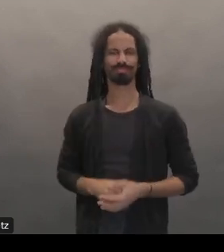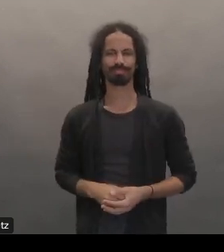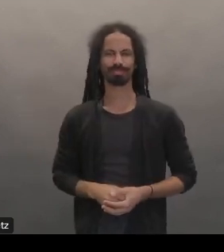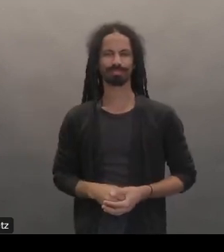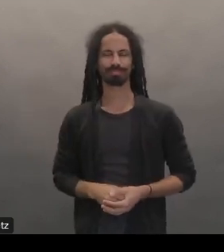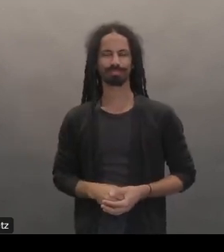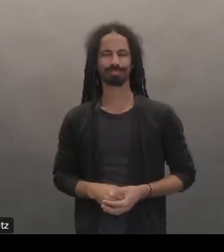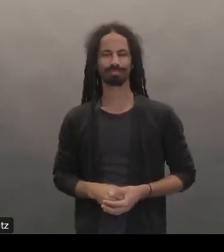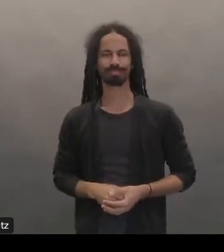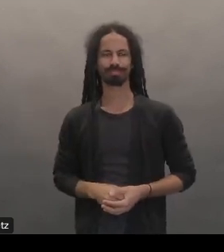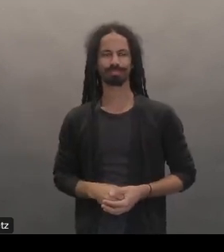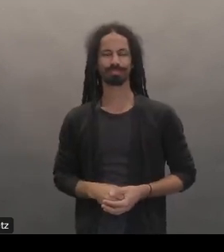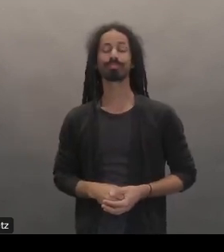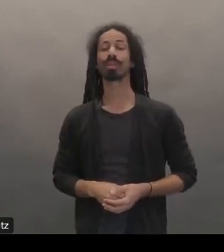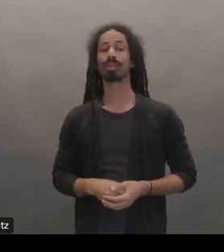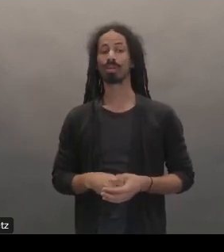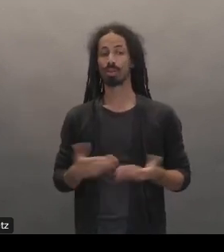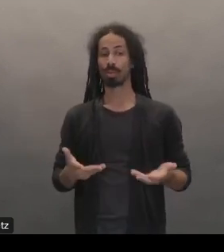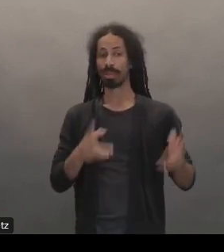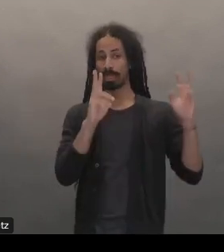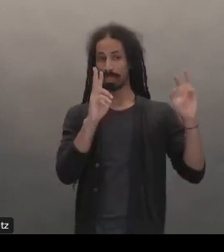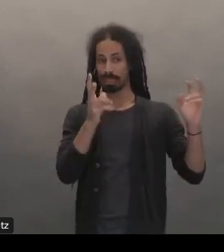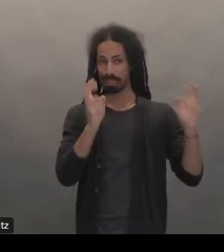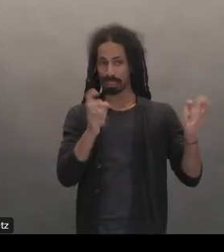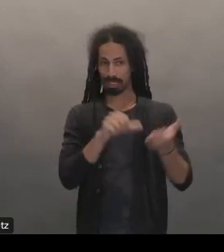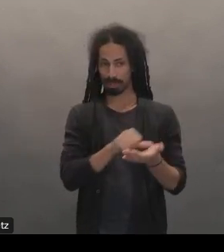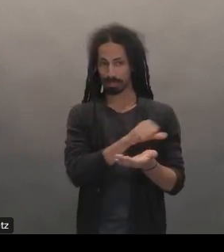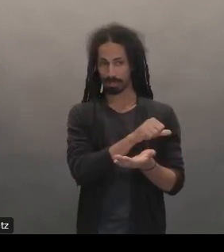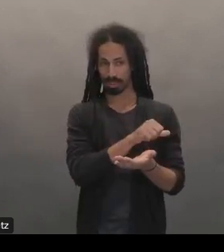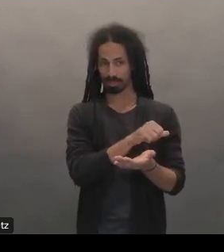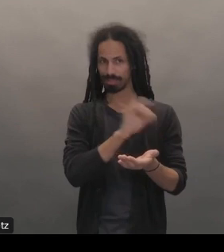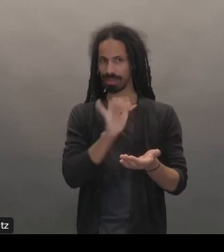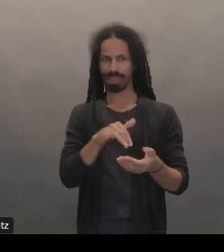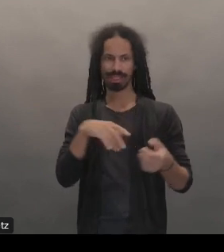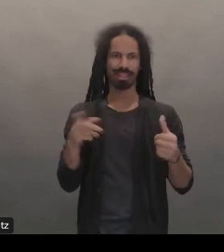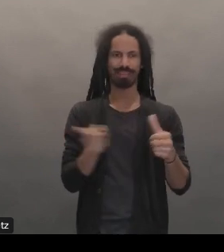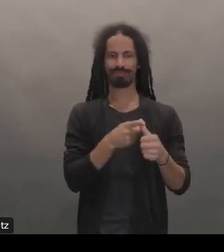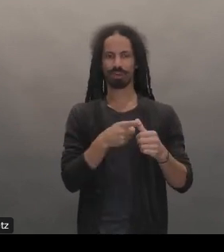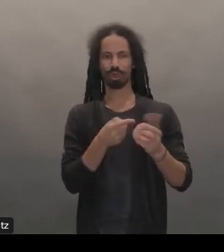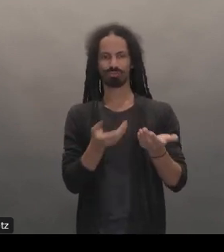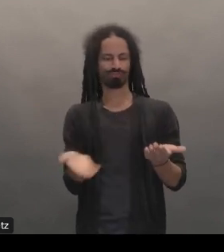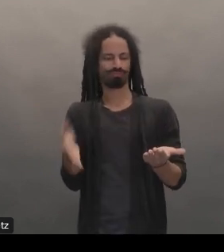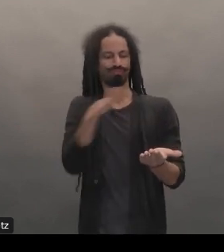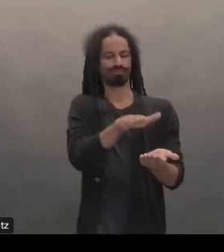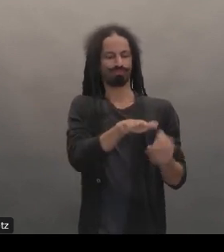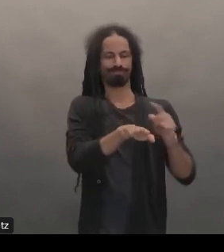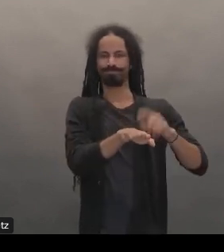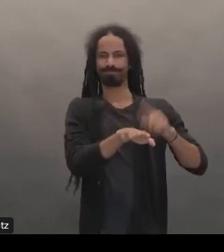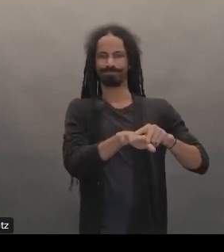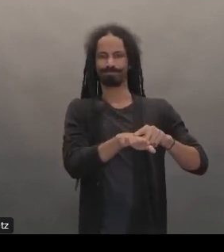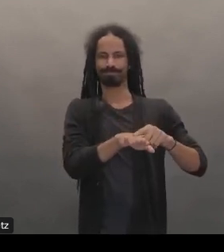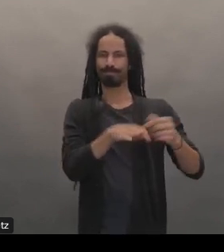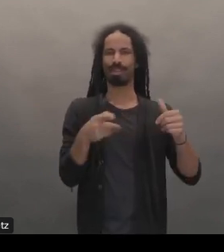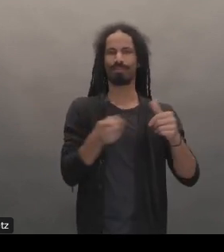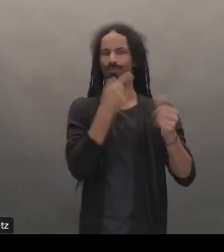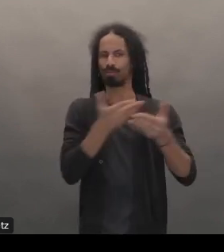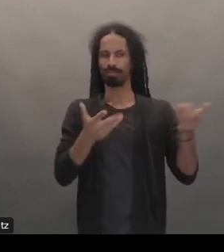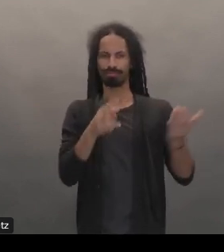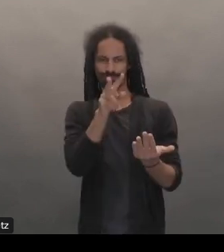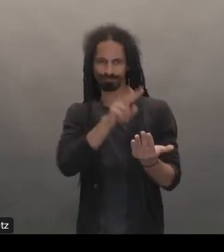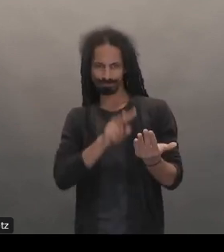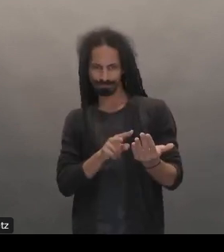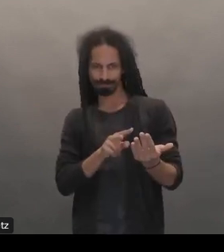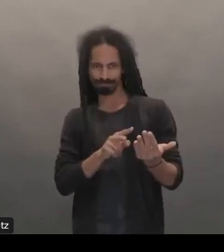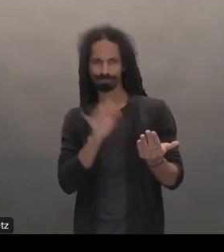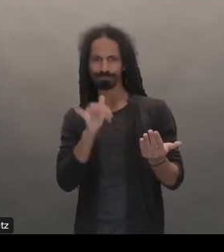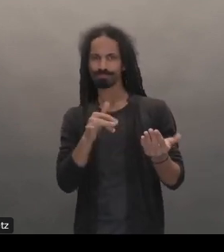So the title page, that's the first thing your instructor looks at. So let's get it right. The title page content includes the title of the